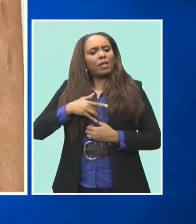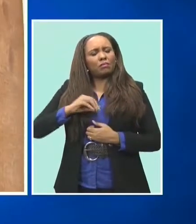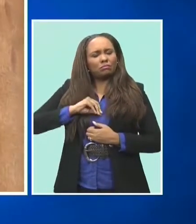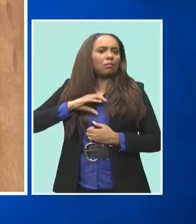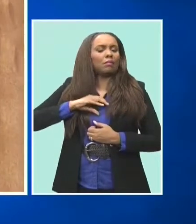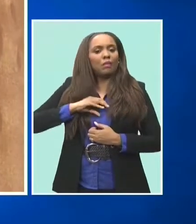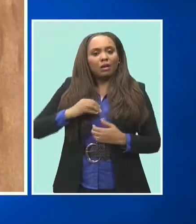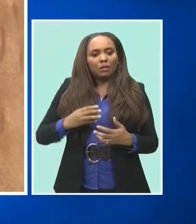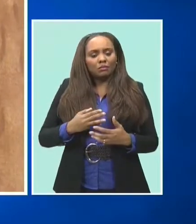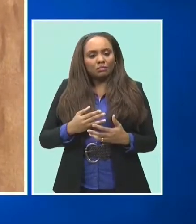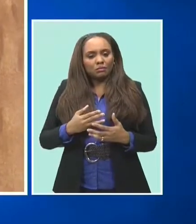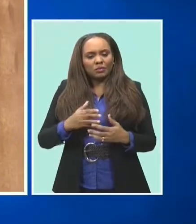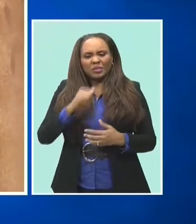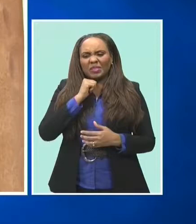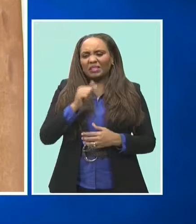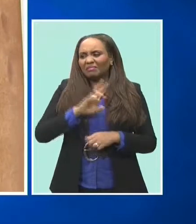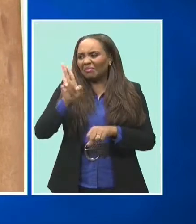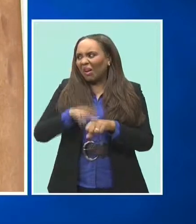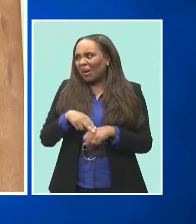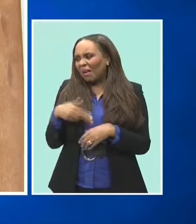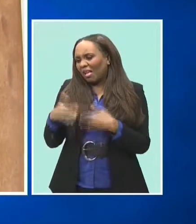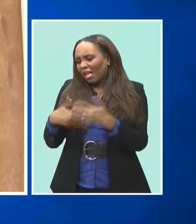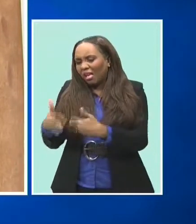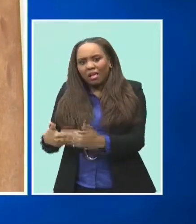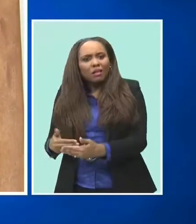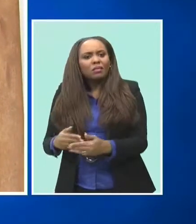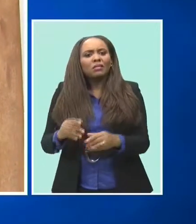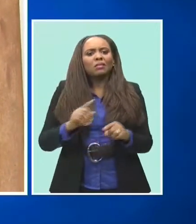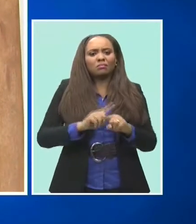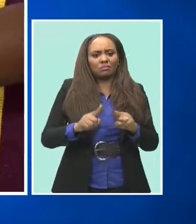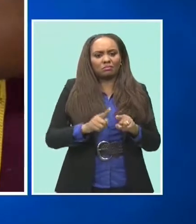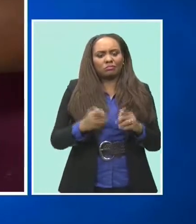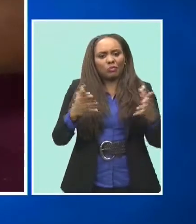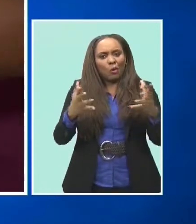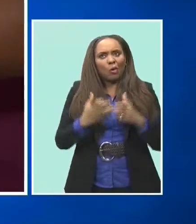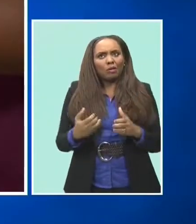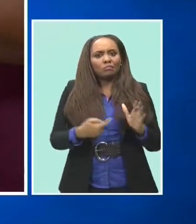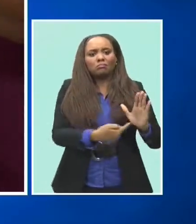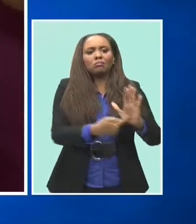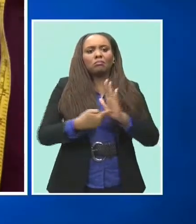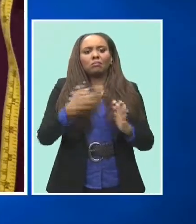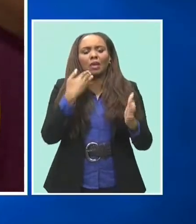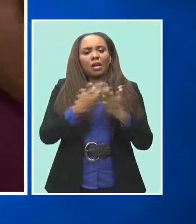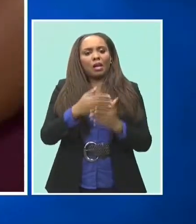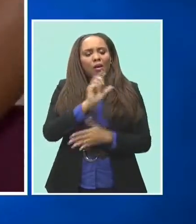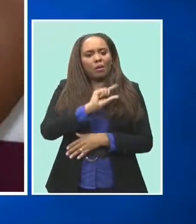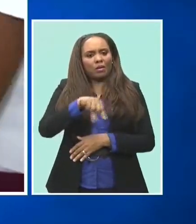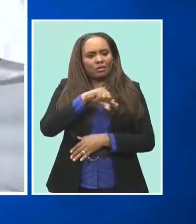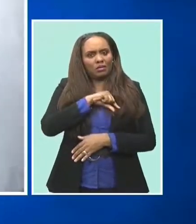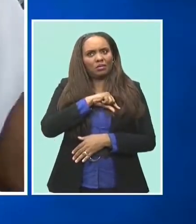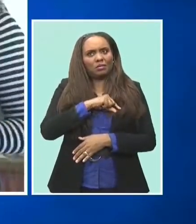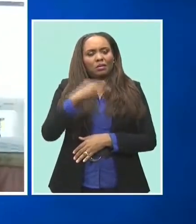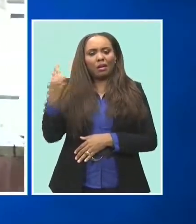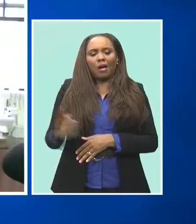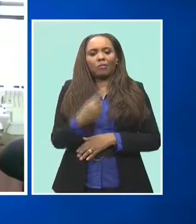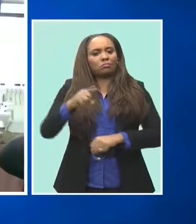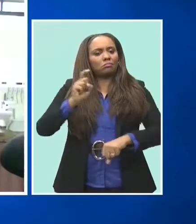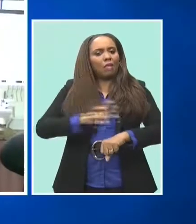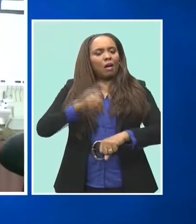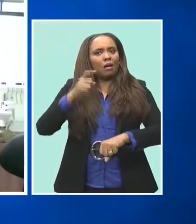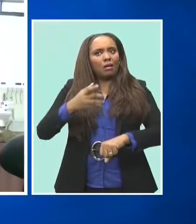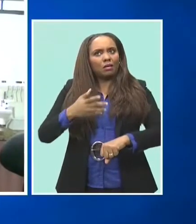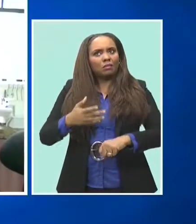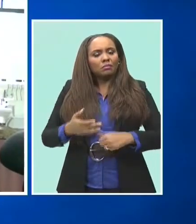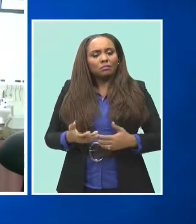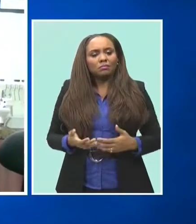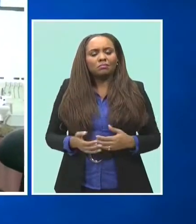that, not necessarily what's trending. The designer makes sure she delivers a quality product and is always on time. If